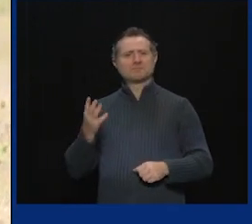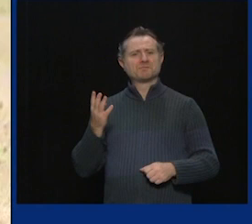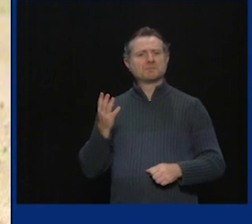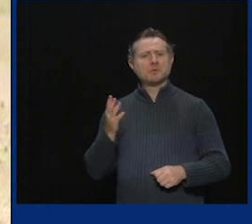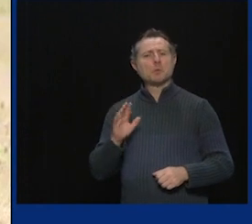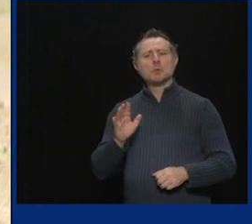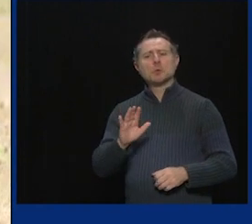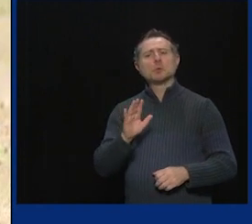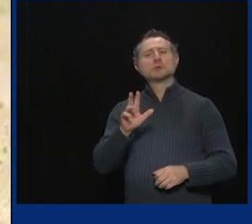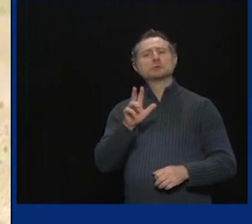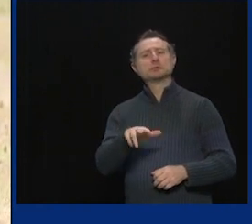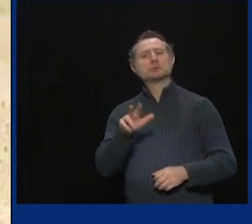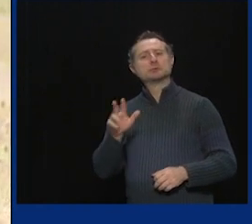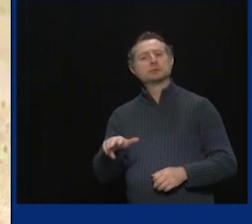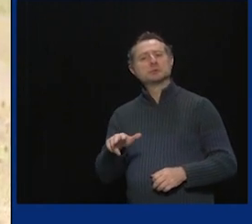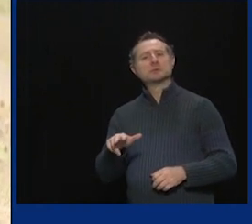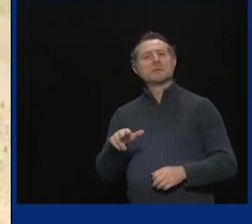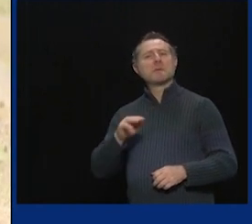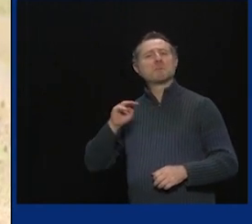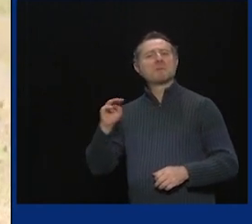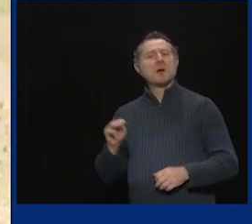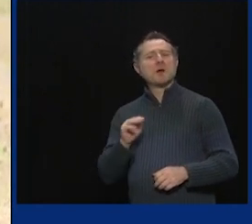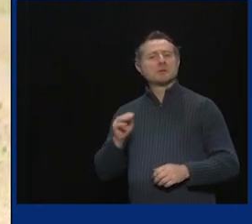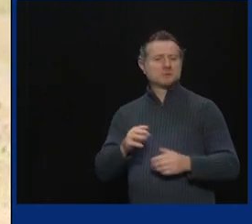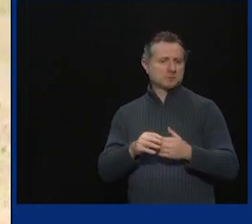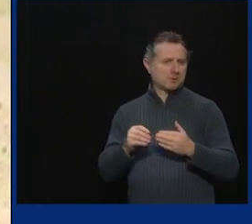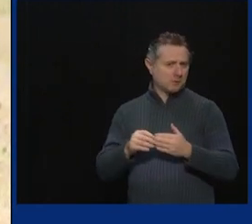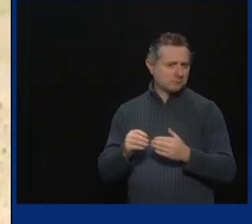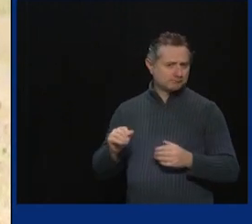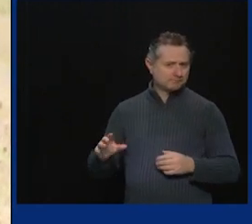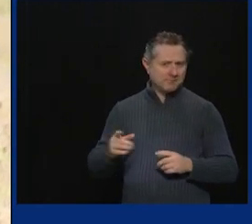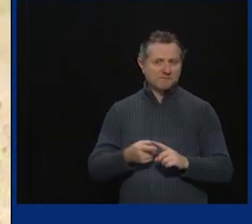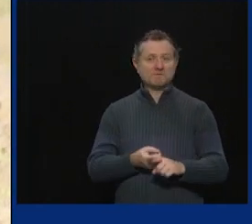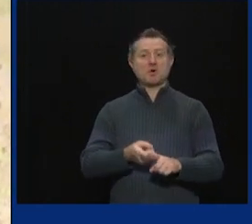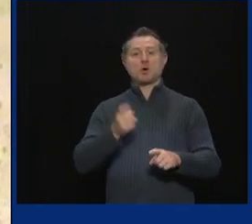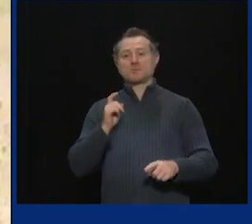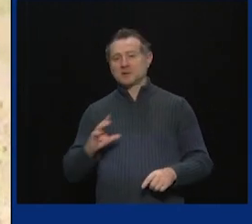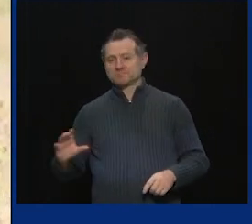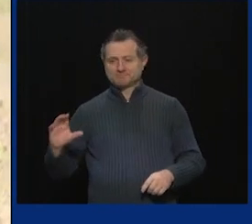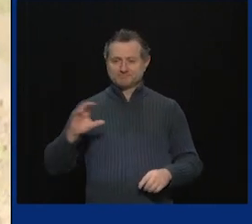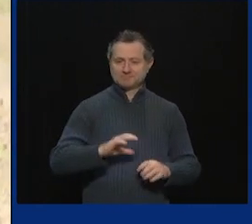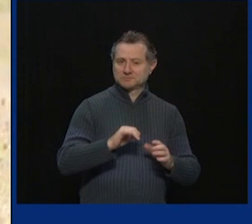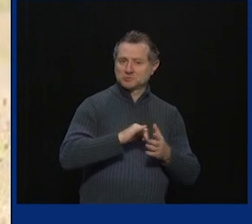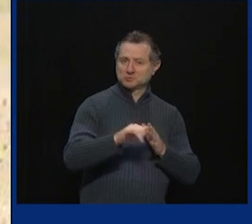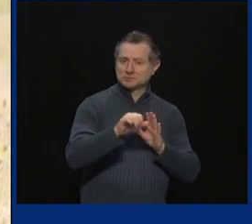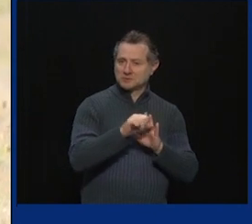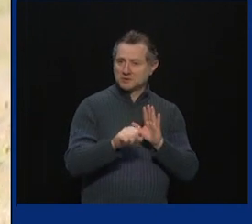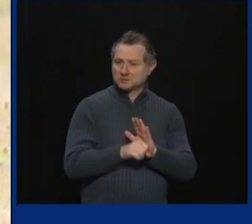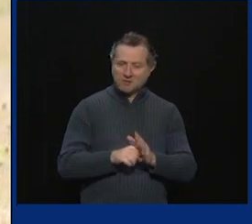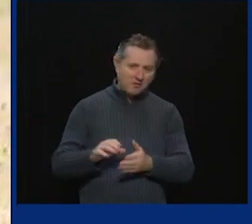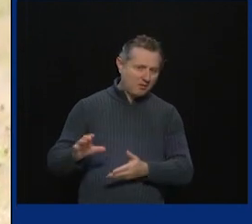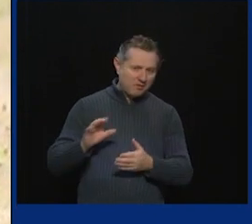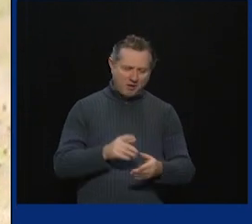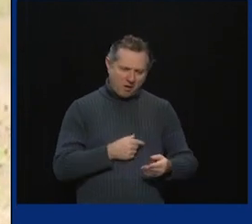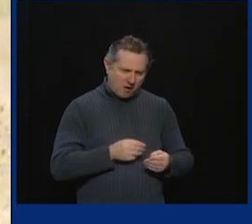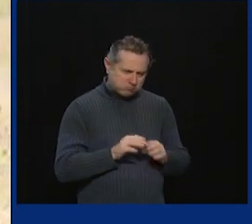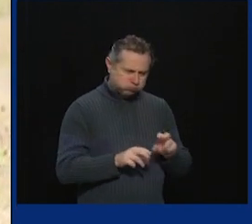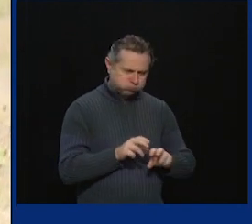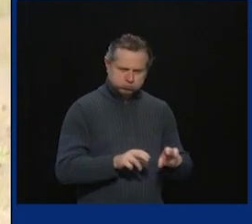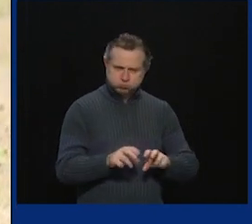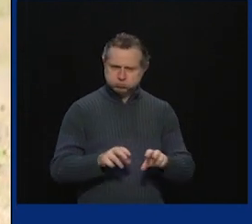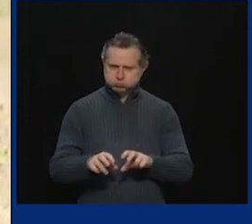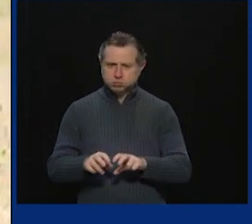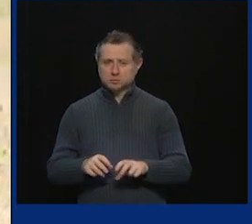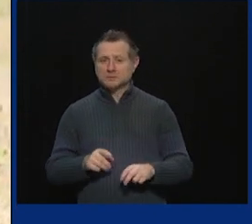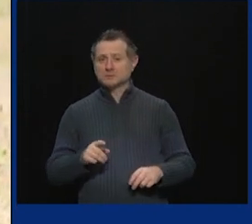$33 million from New York State to invest in the future of green power. In 2018, we